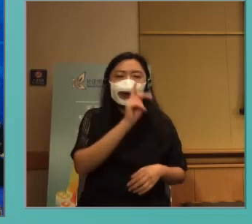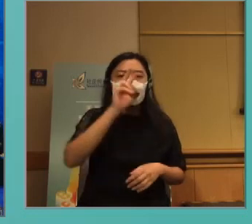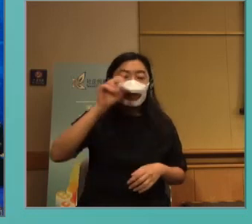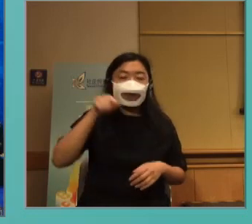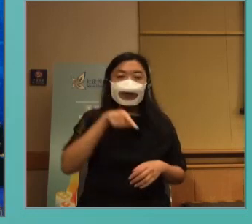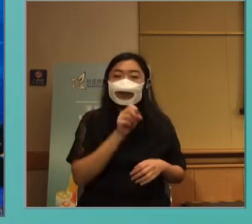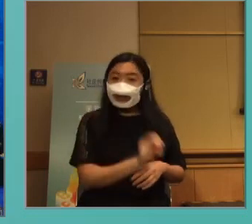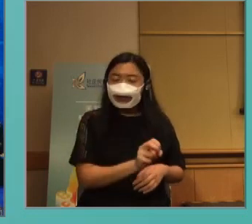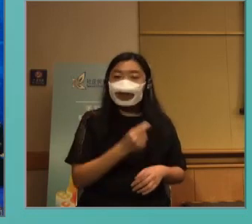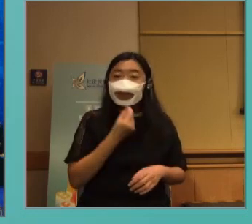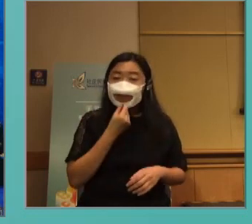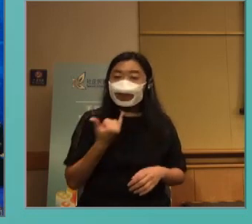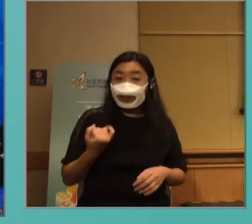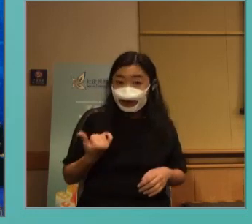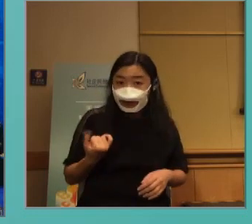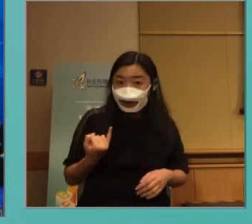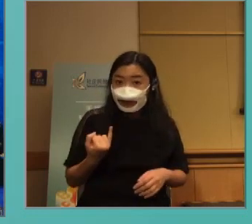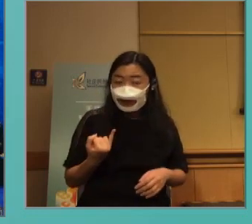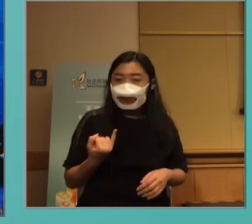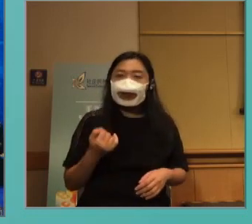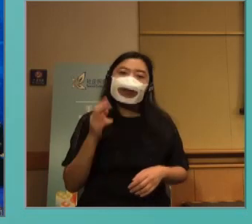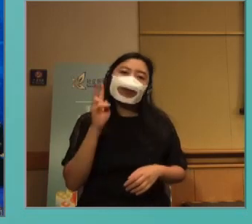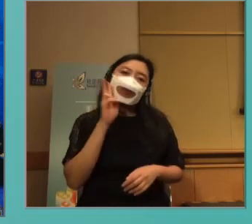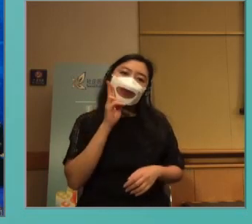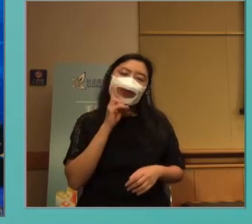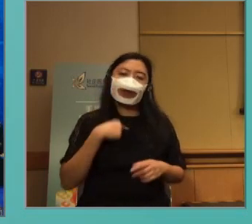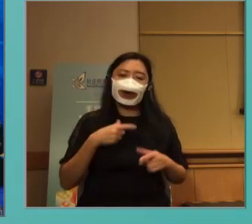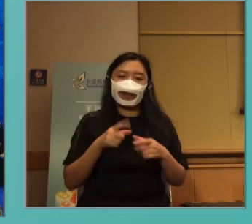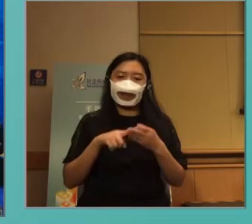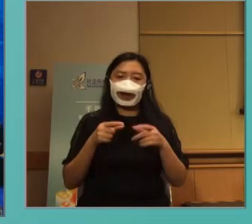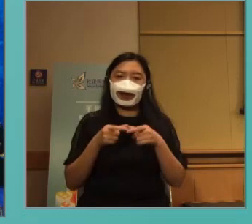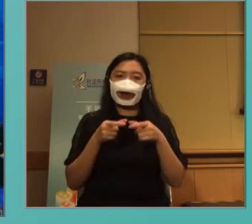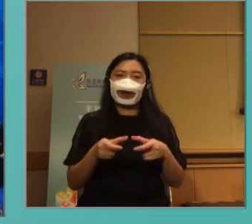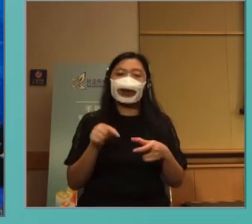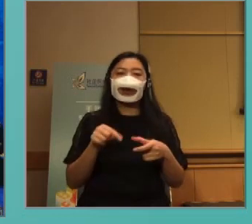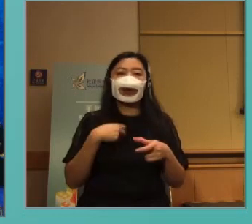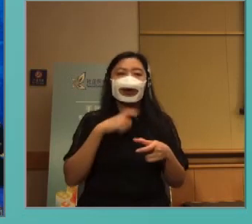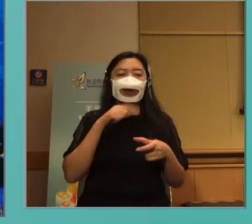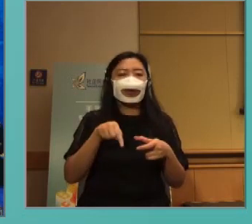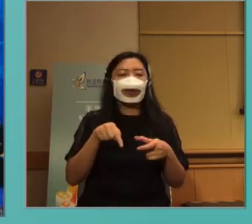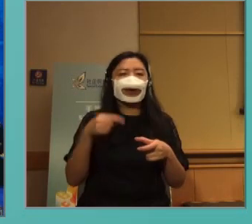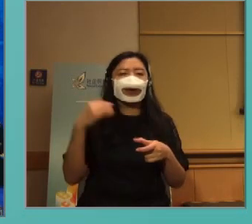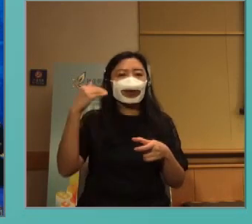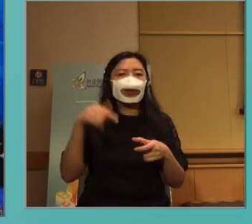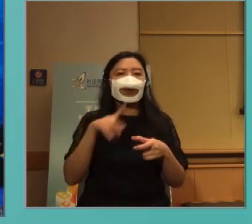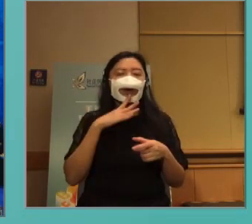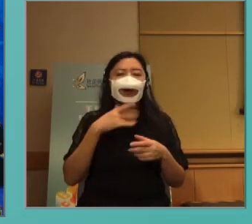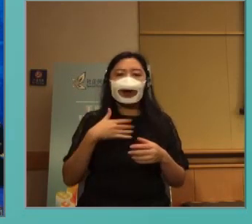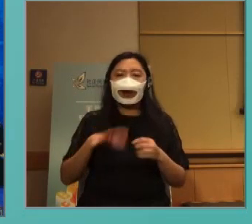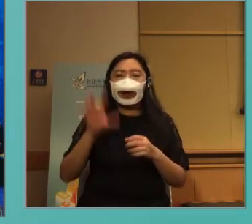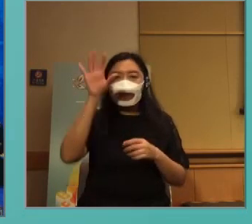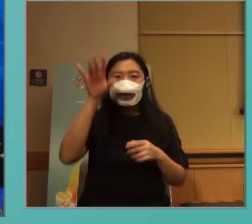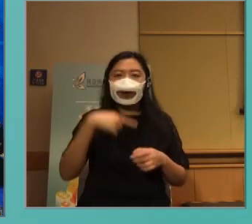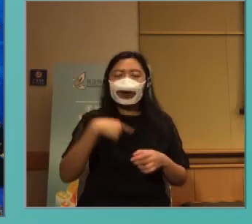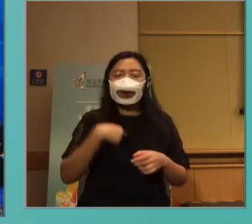I've got this Gundam trading card. I've got this baseball trading card that I'm going to hang on to my dear life. I'm going to pass it on to my kid. Now,